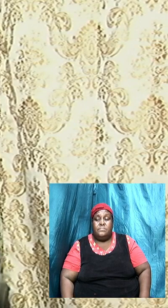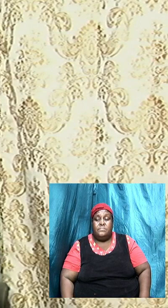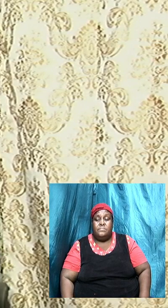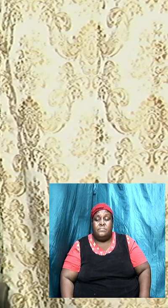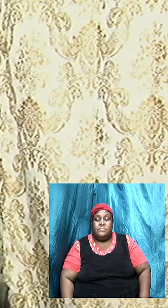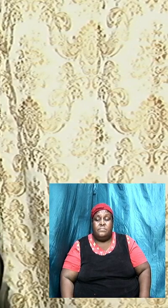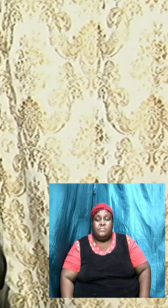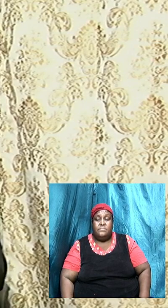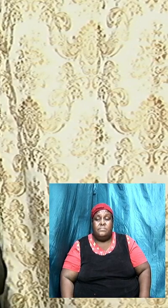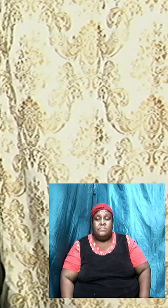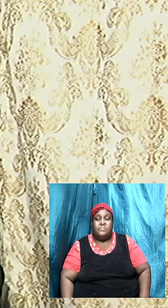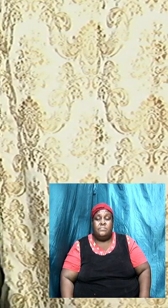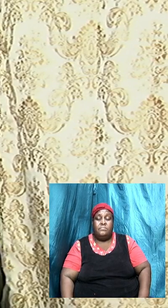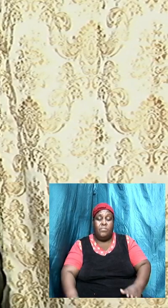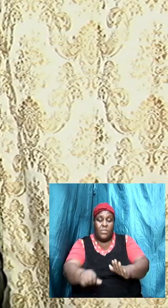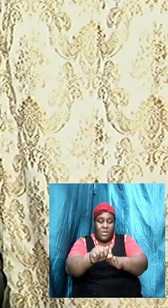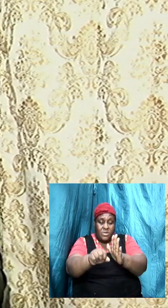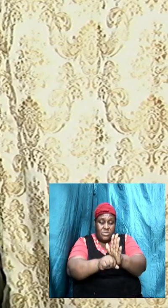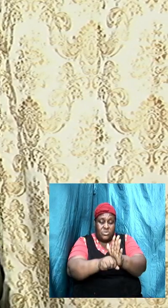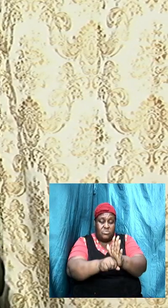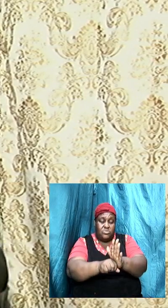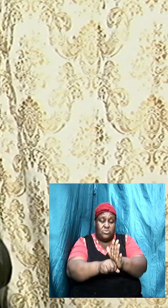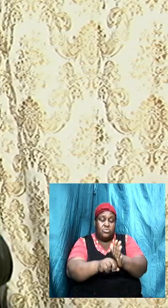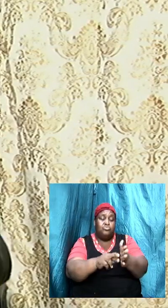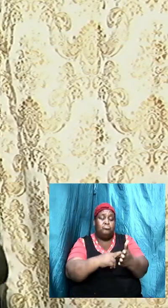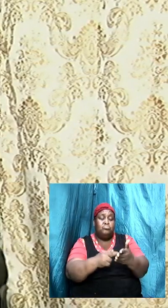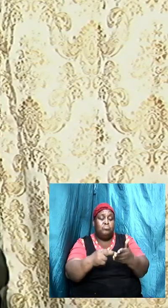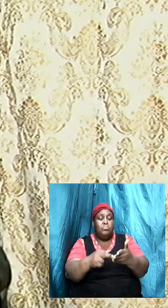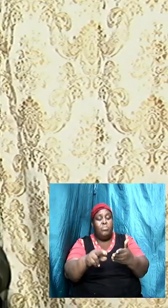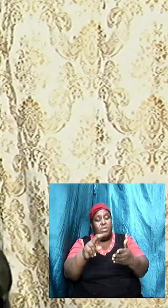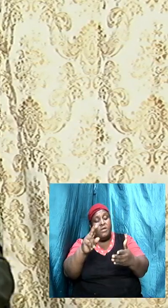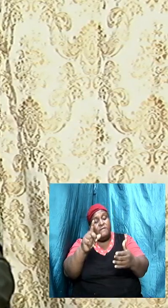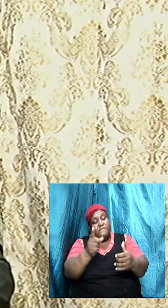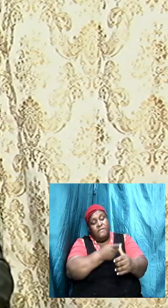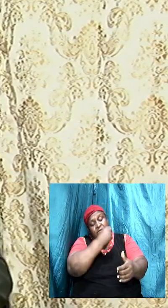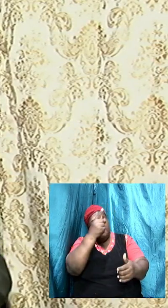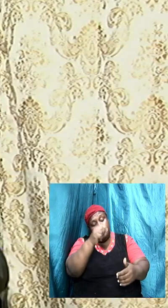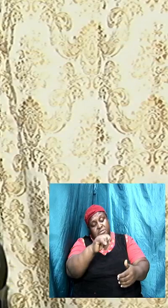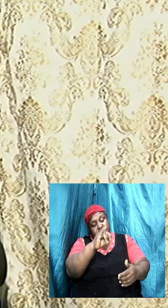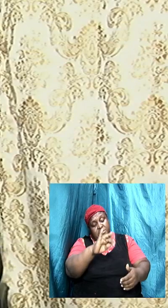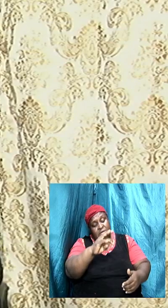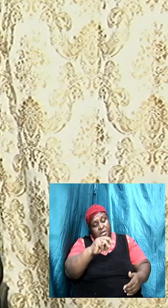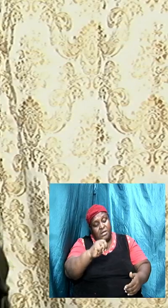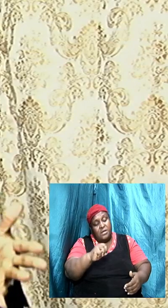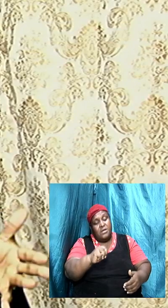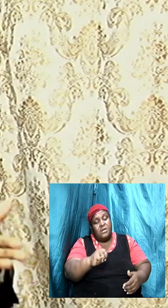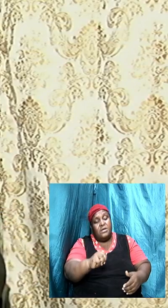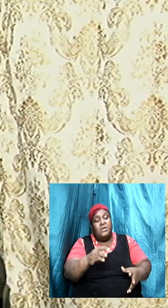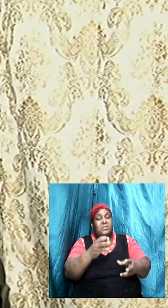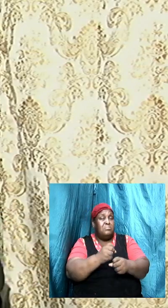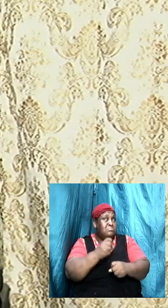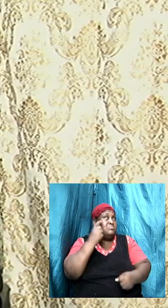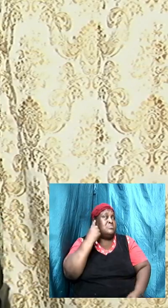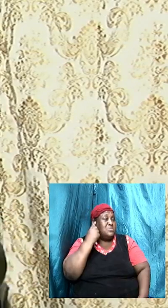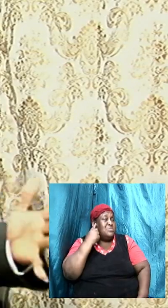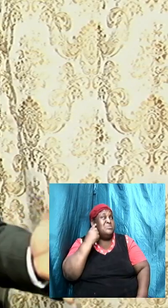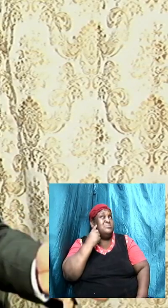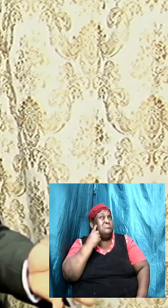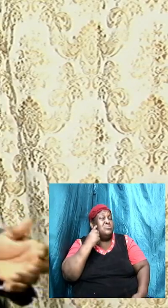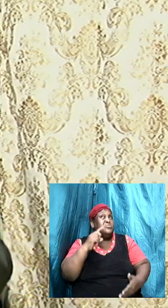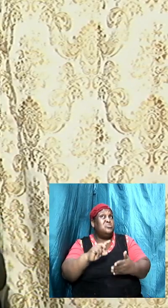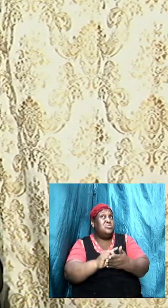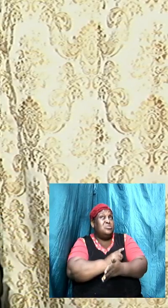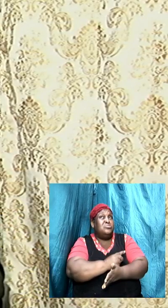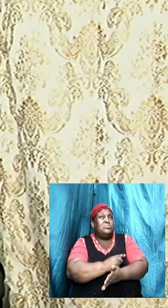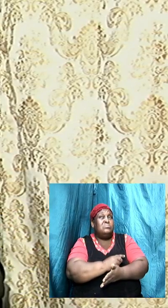So the scripture that we read earlier on, 1 Timothy 4, verses 16, it says, take heed to the doctrine. Which